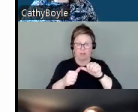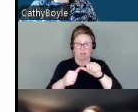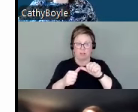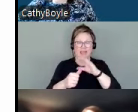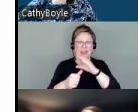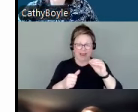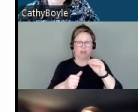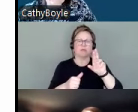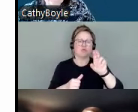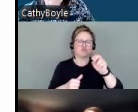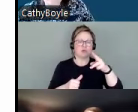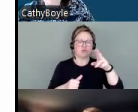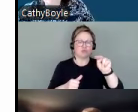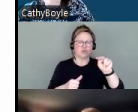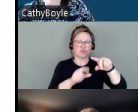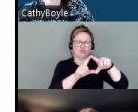was received.